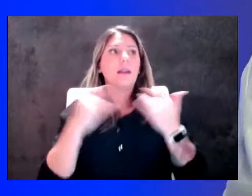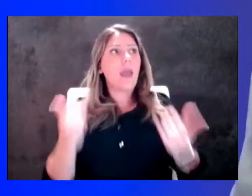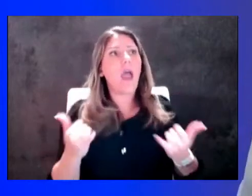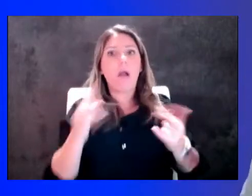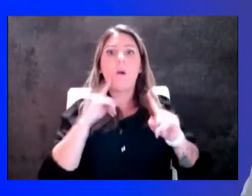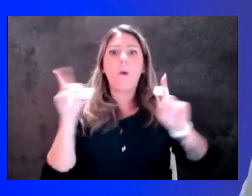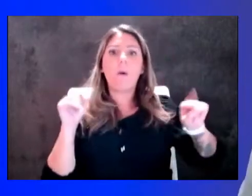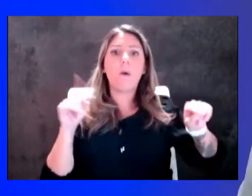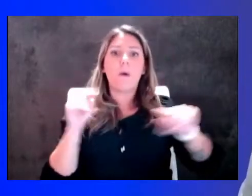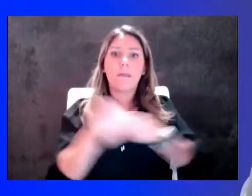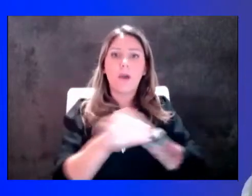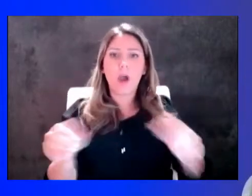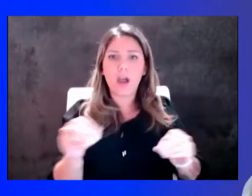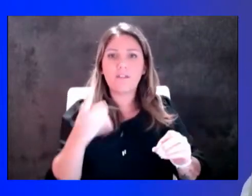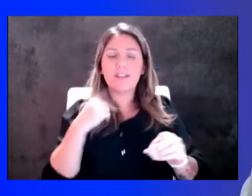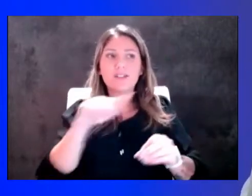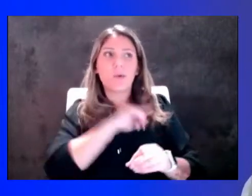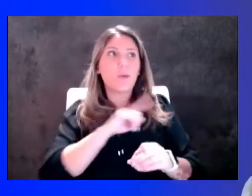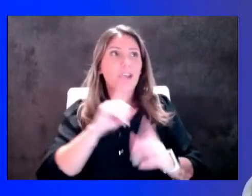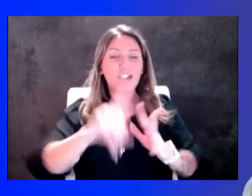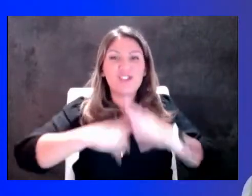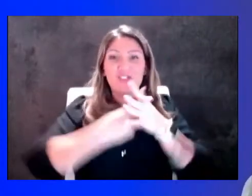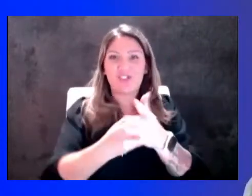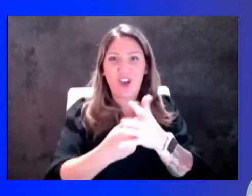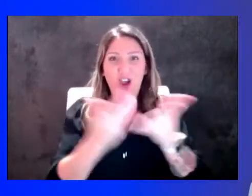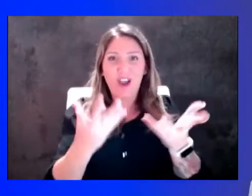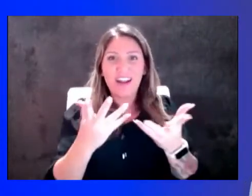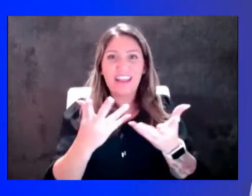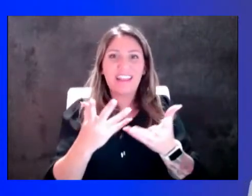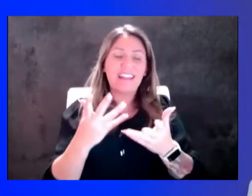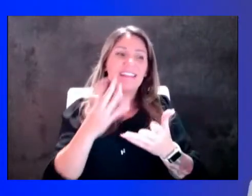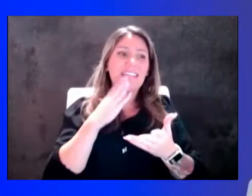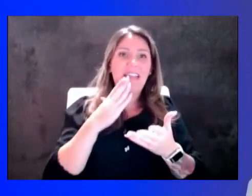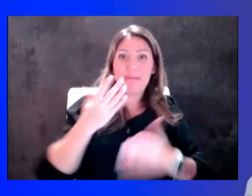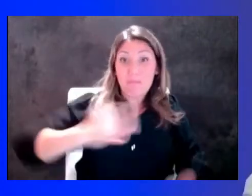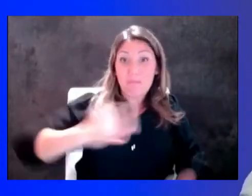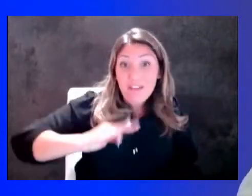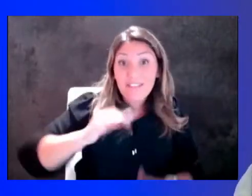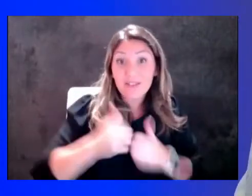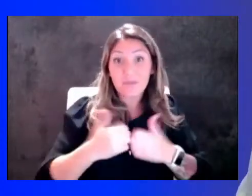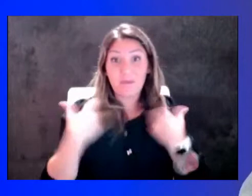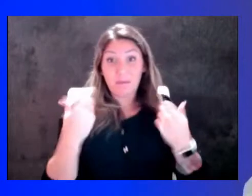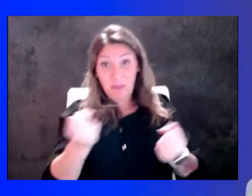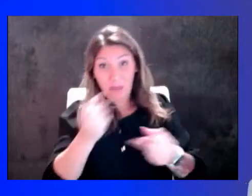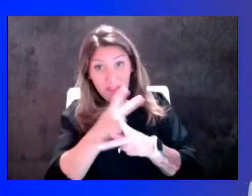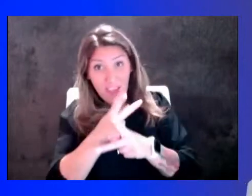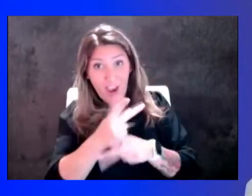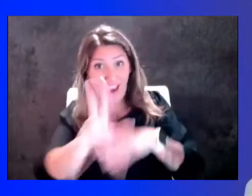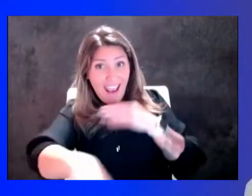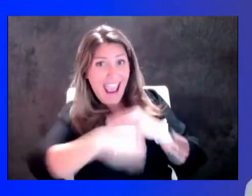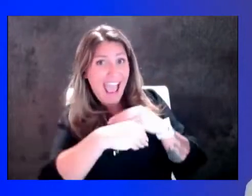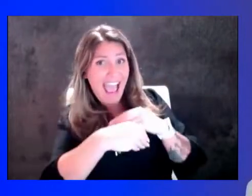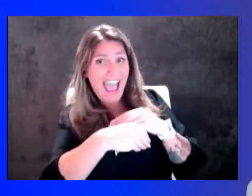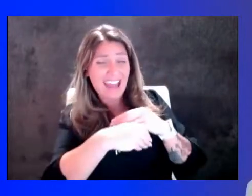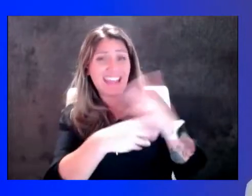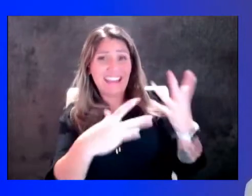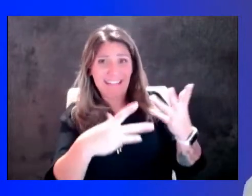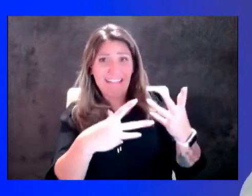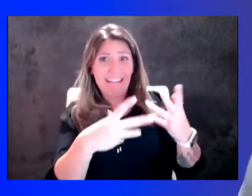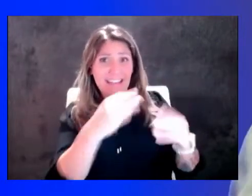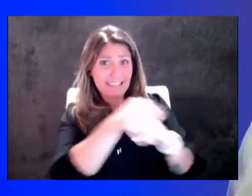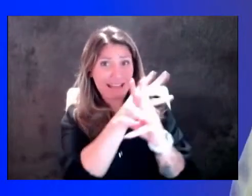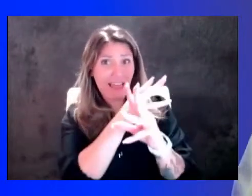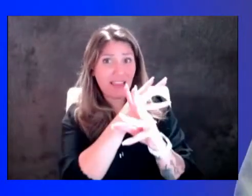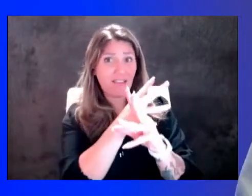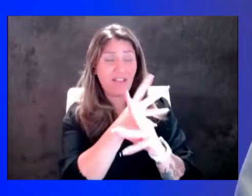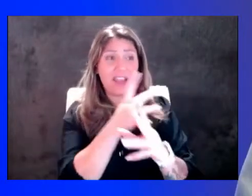started to scratch the surface around the benefits of healthcare with the addition of telehealth. It's not a full replacement strategy for in-person visits, but